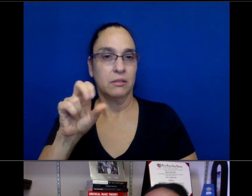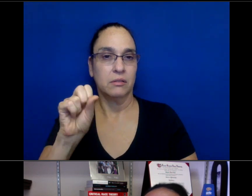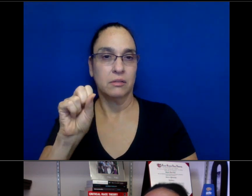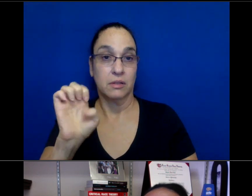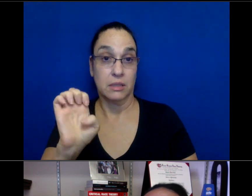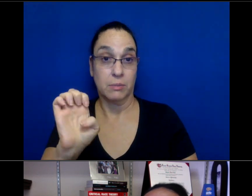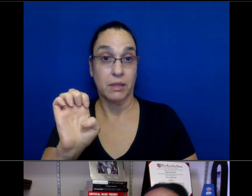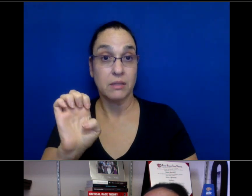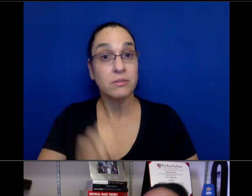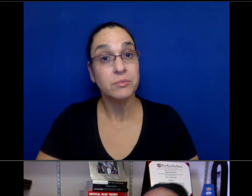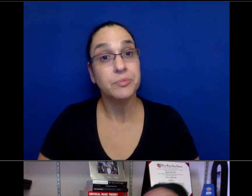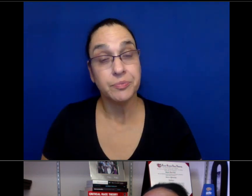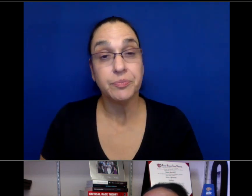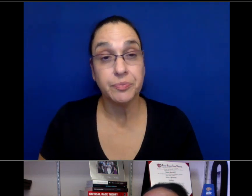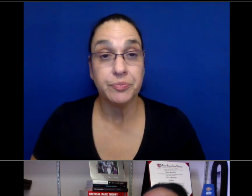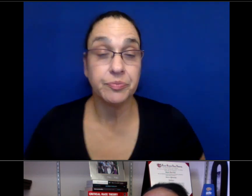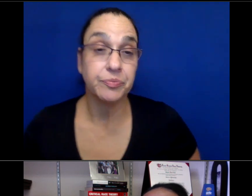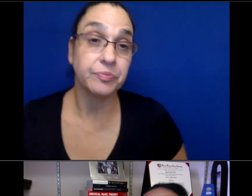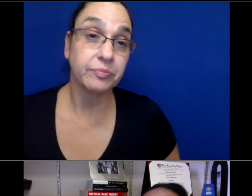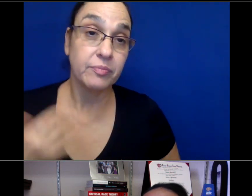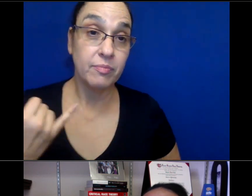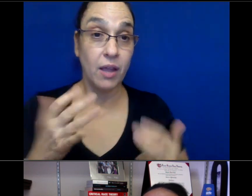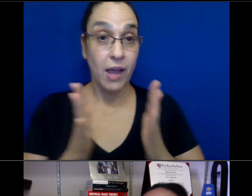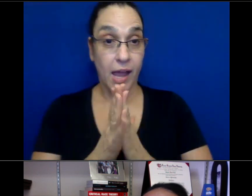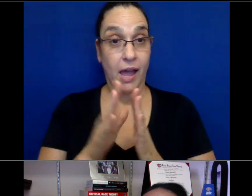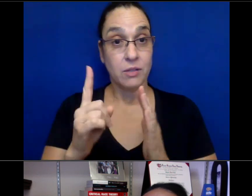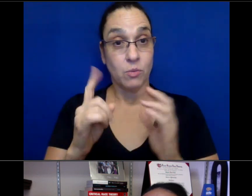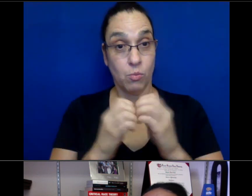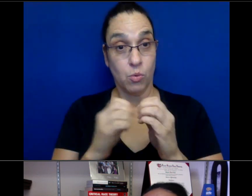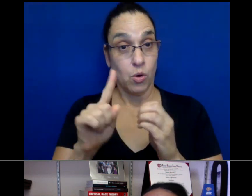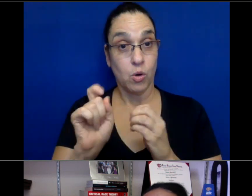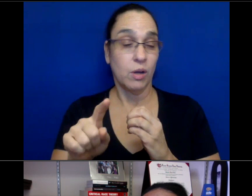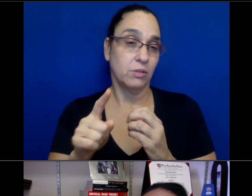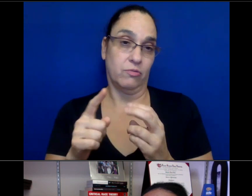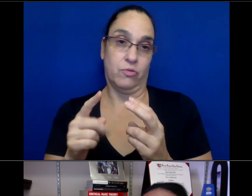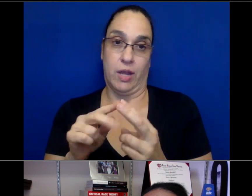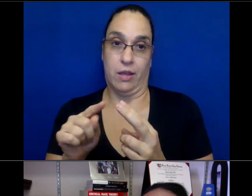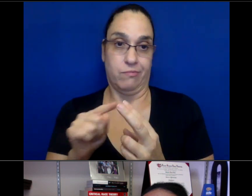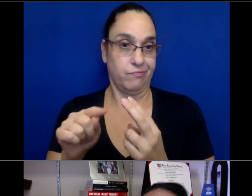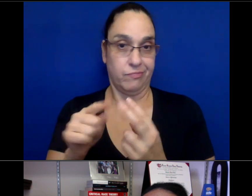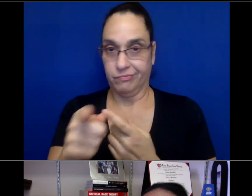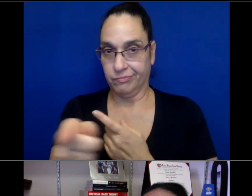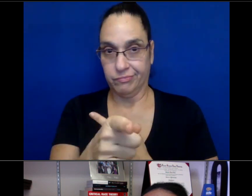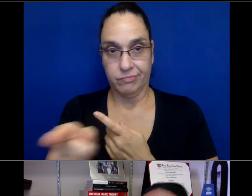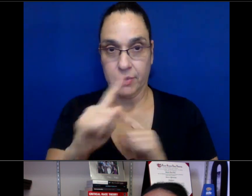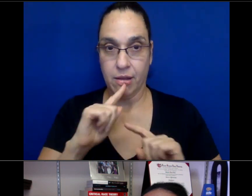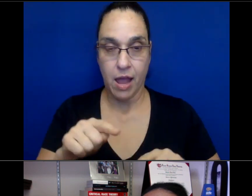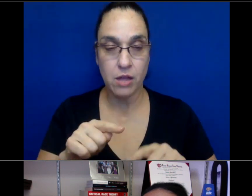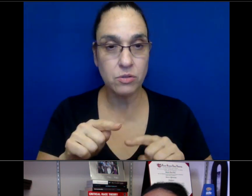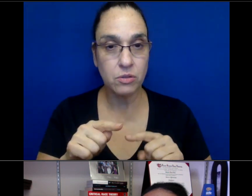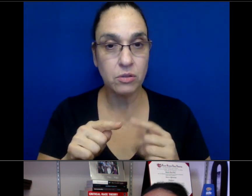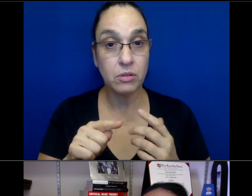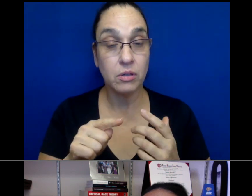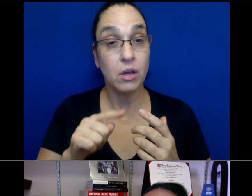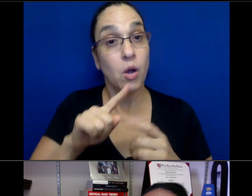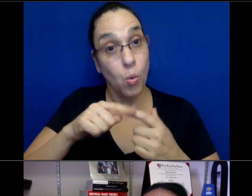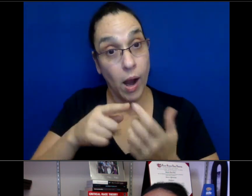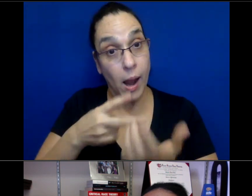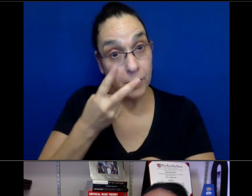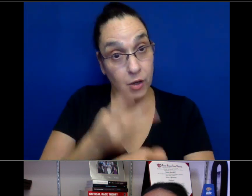Okay, here's another question for either of you, I think. How soon should I aim to publish in my graduate